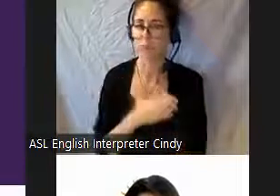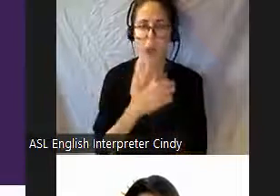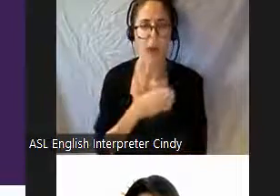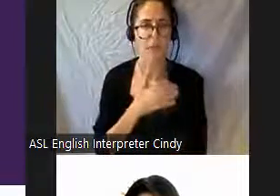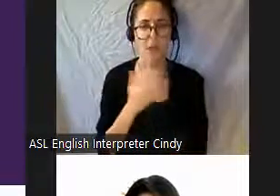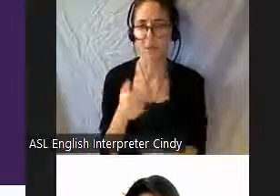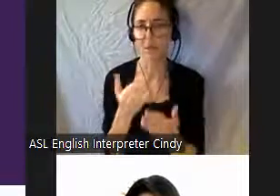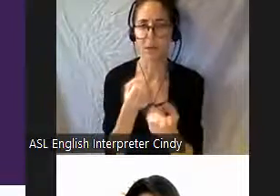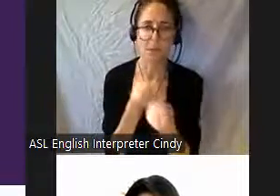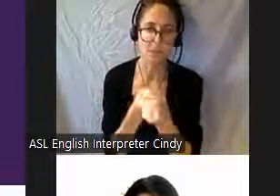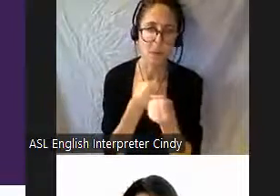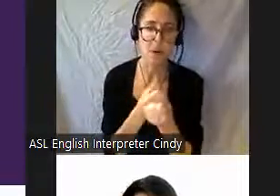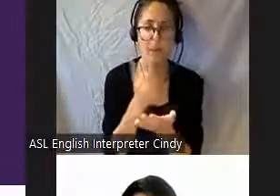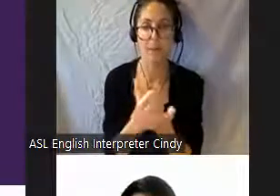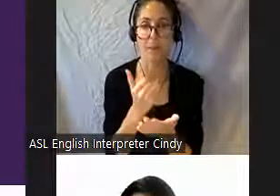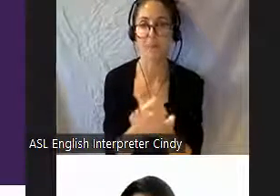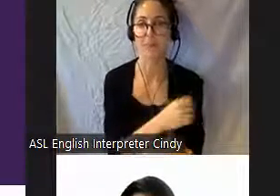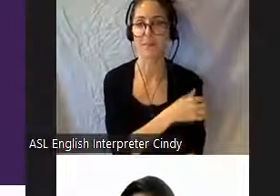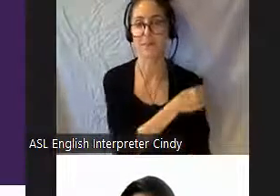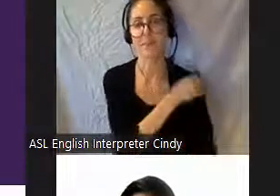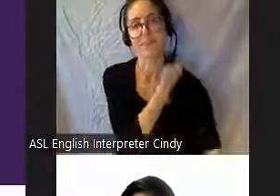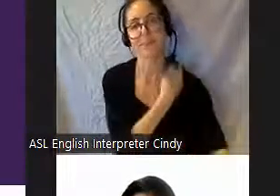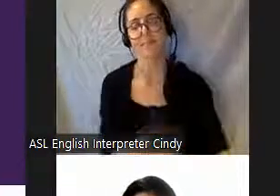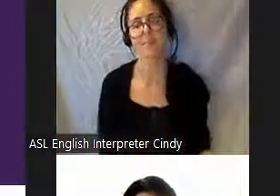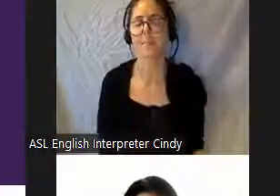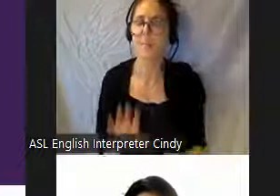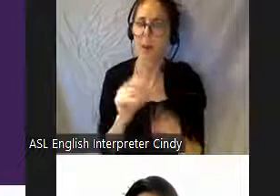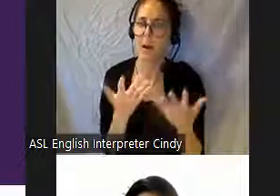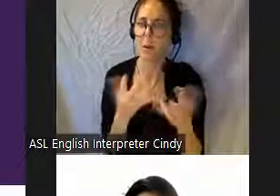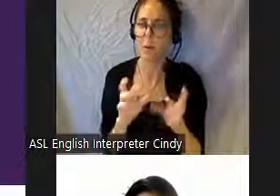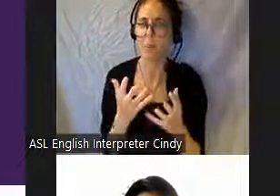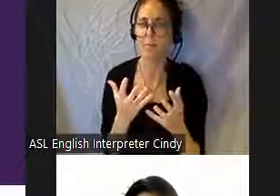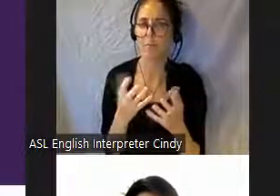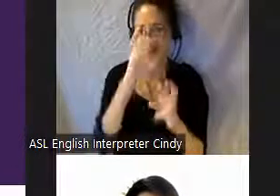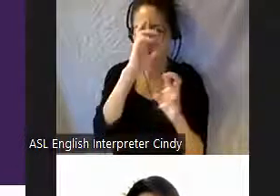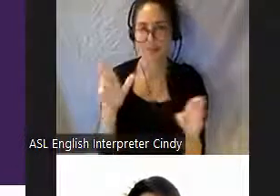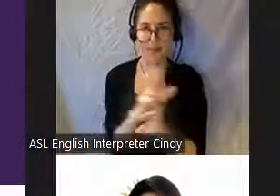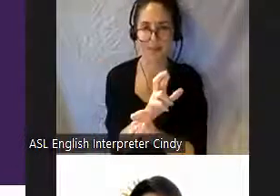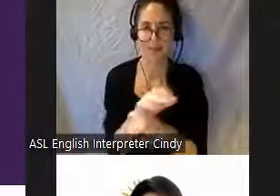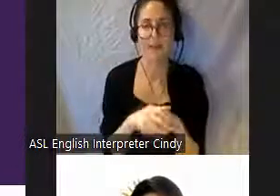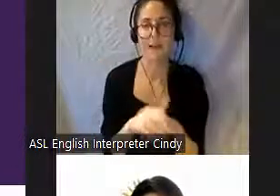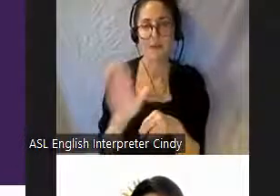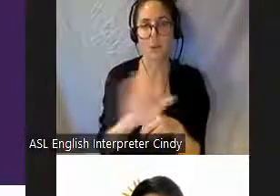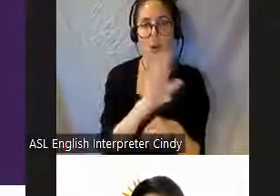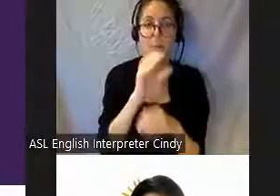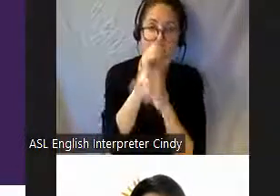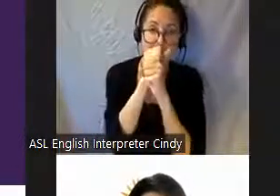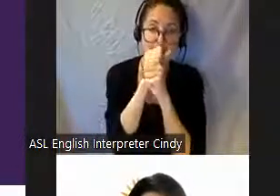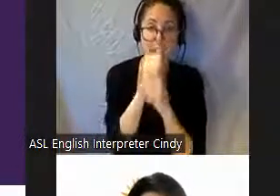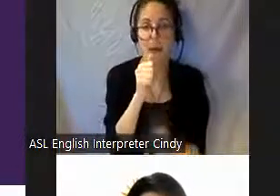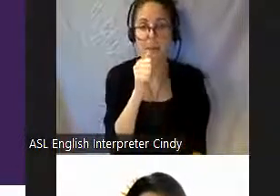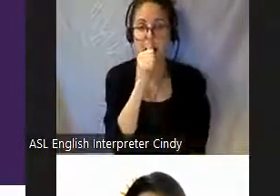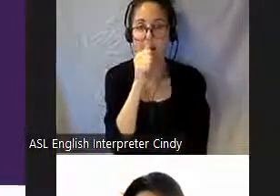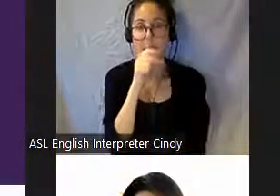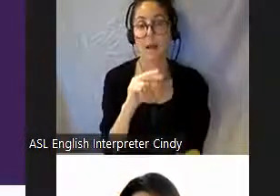some assistance. We just want to respect your confidentiality in terms of conversation. So you can keep